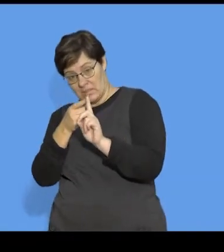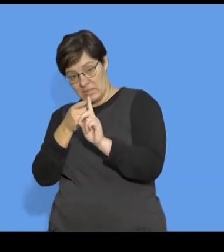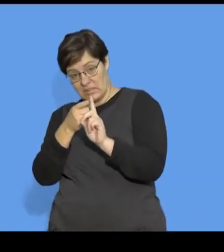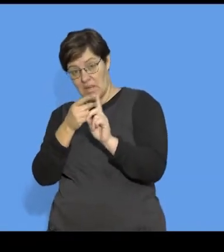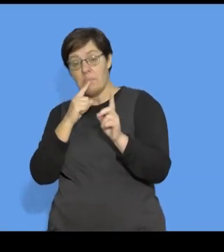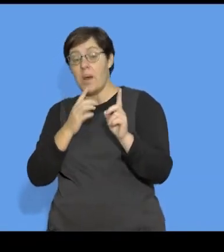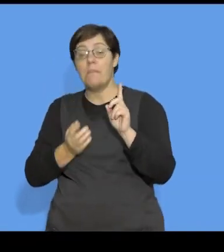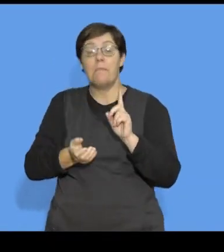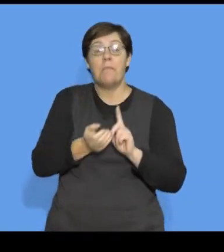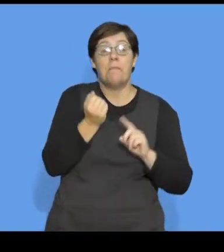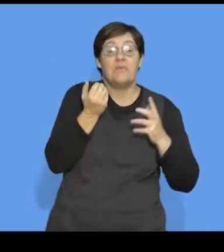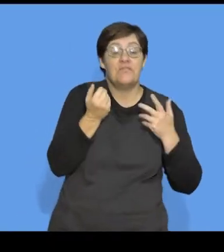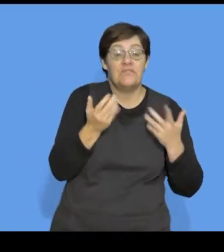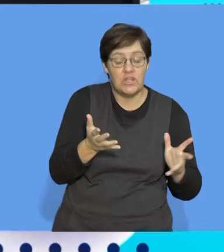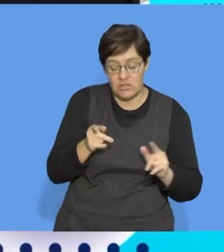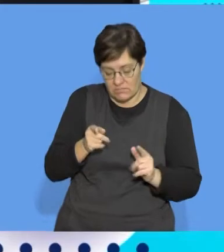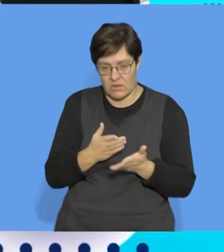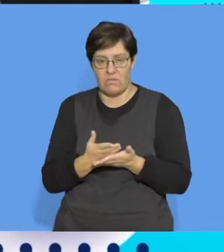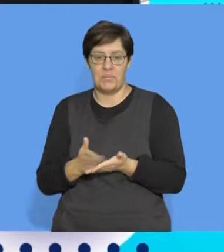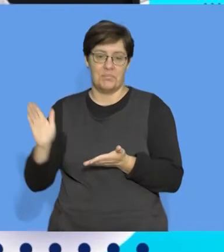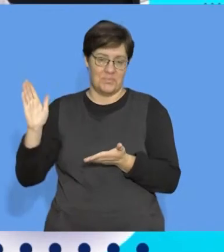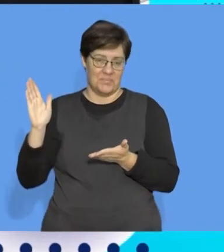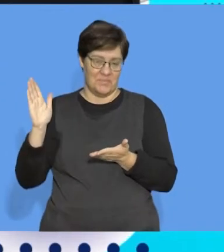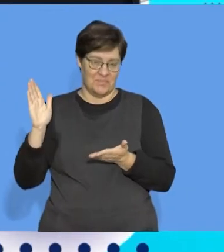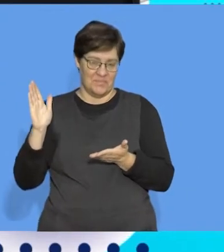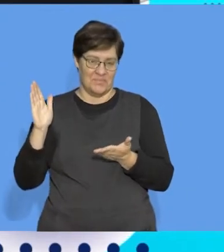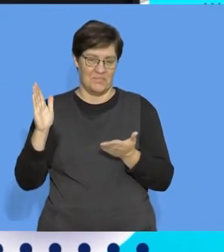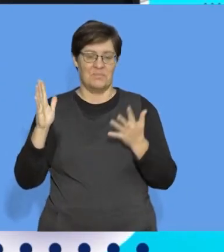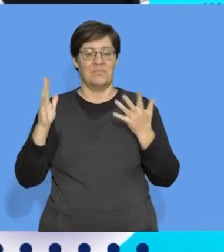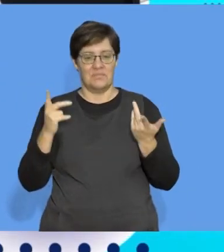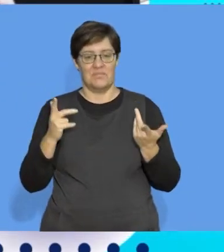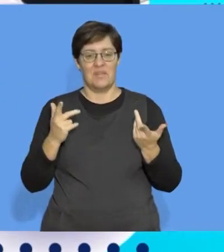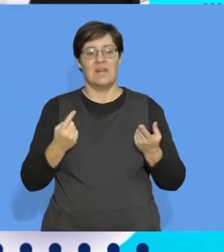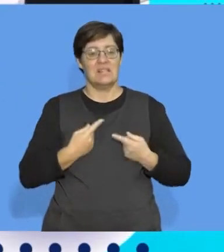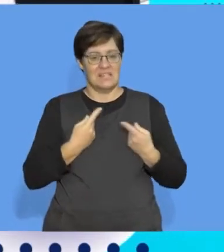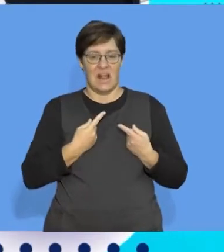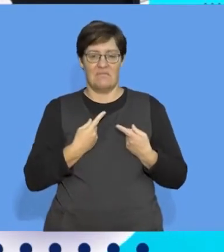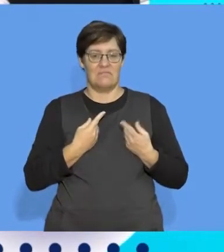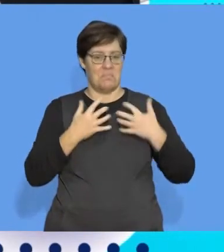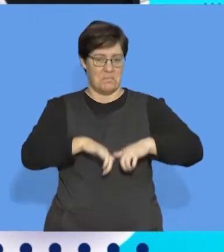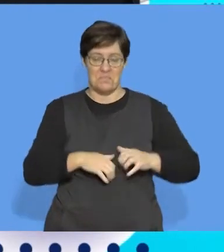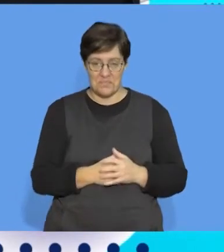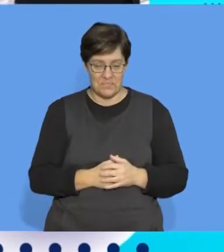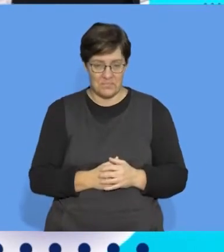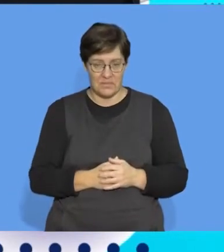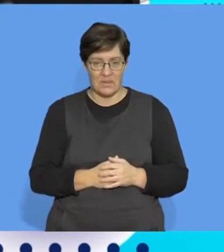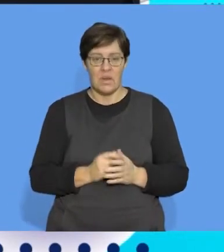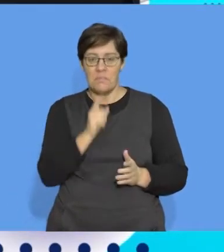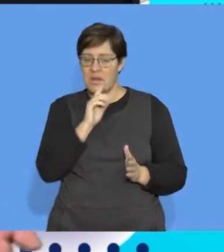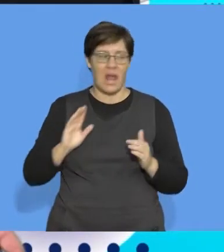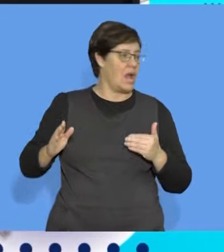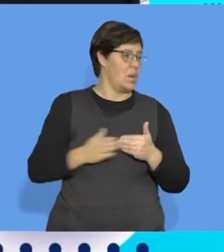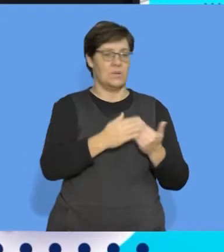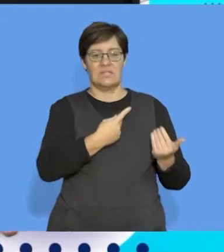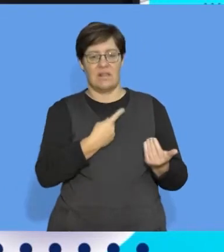purpose. Once it has achieved that objective, then it self-destructs. In other words, it closes